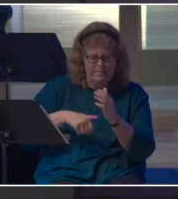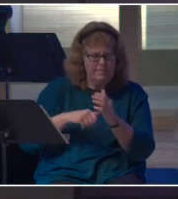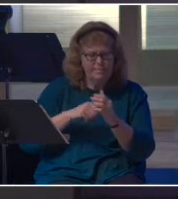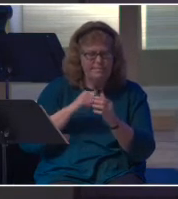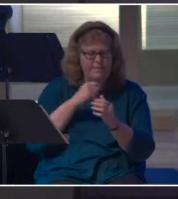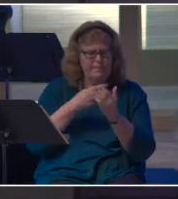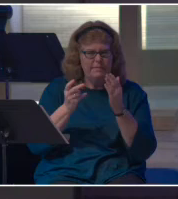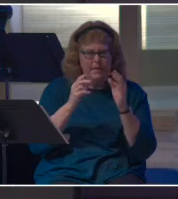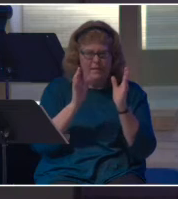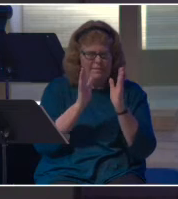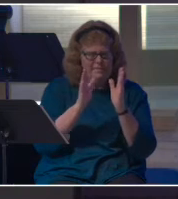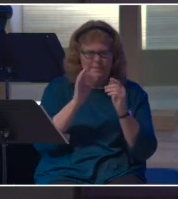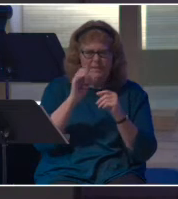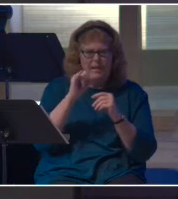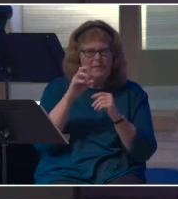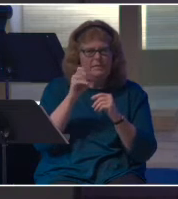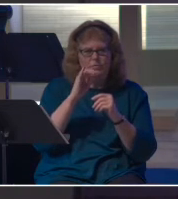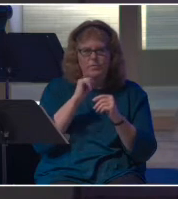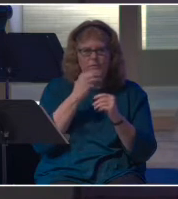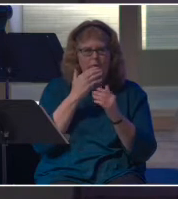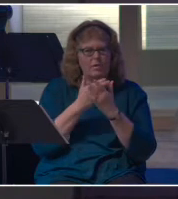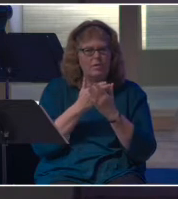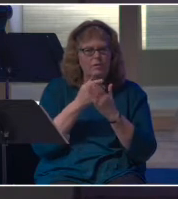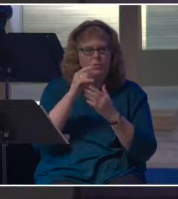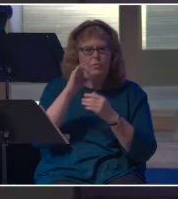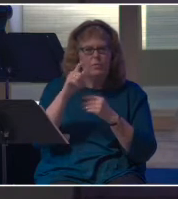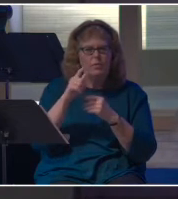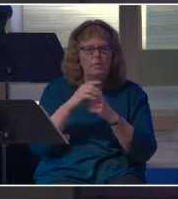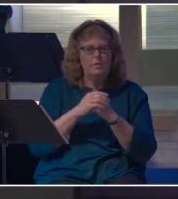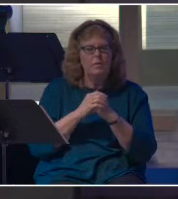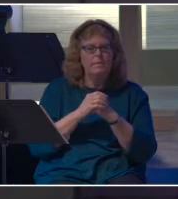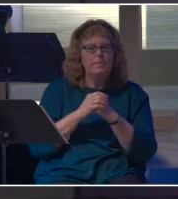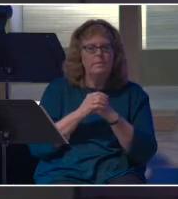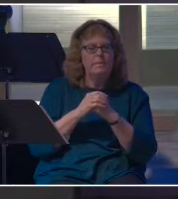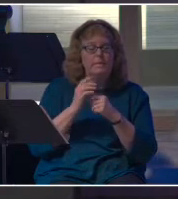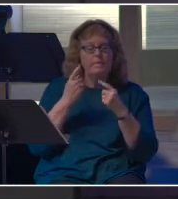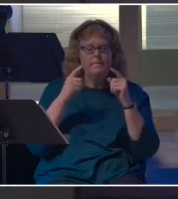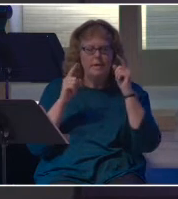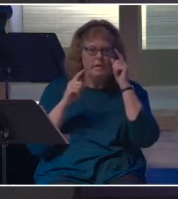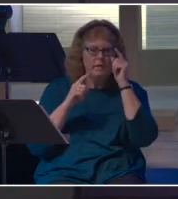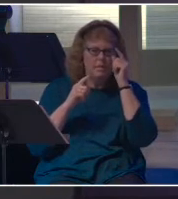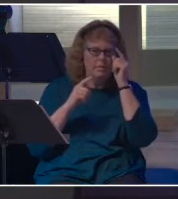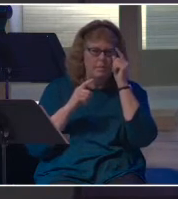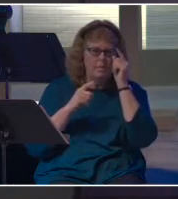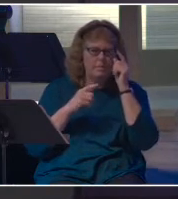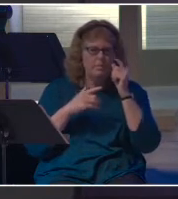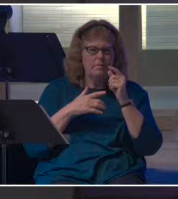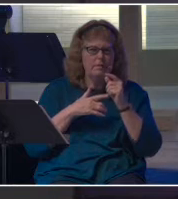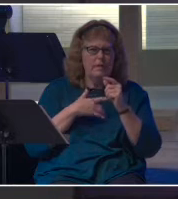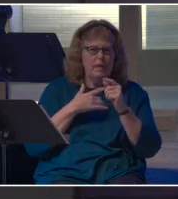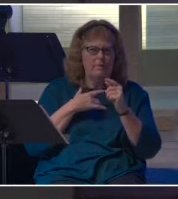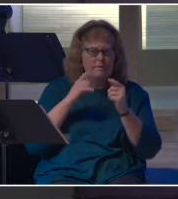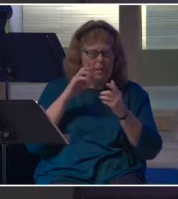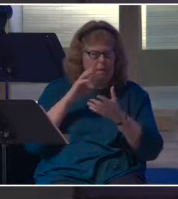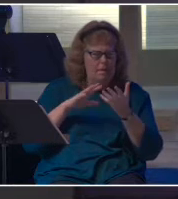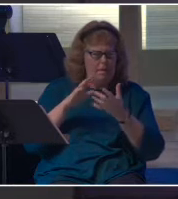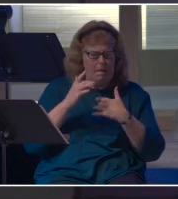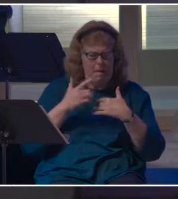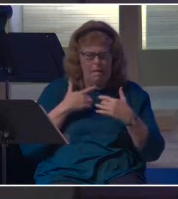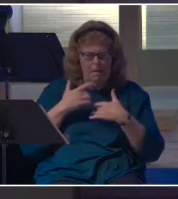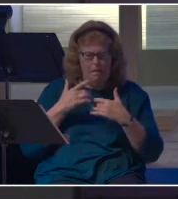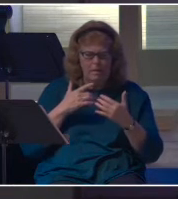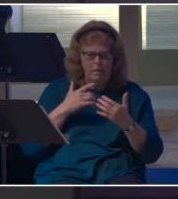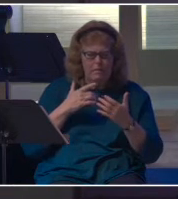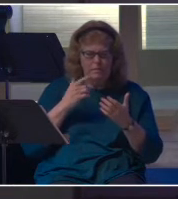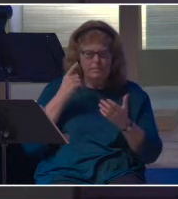tool. Very ineffective tool. And then in this moment, I finally, feeling all of this chaos and concern,